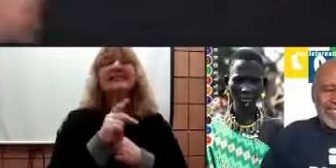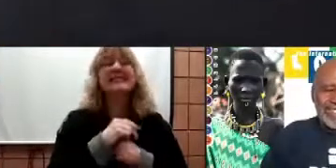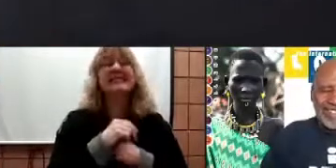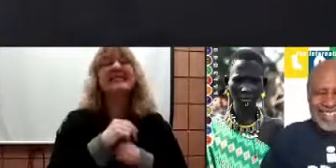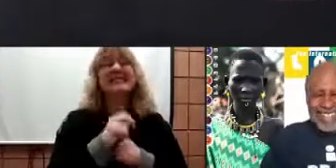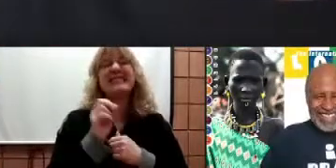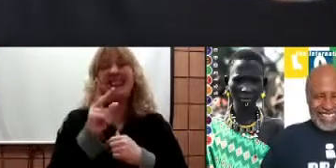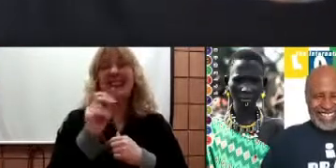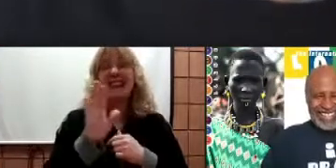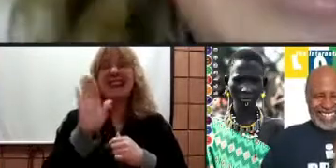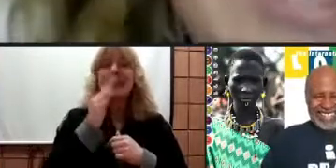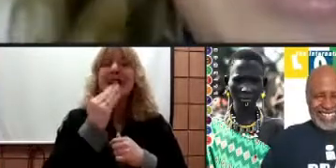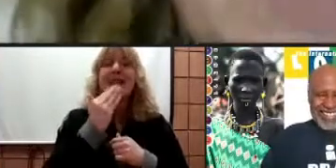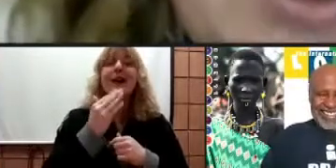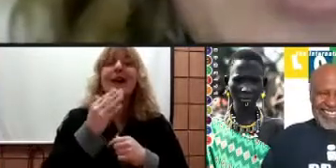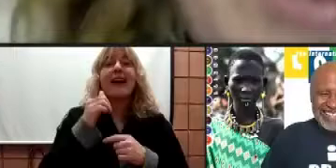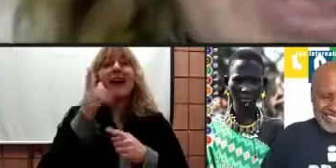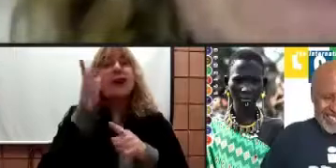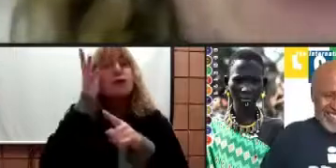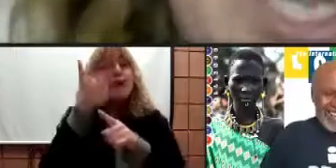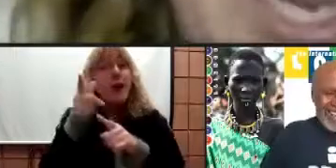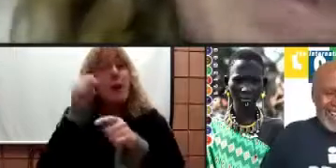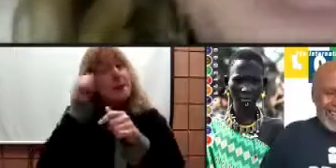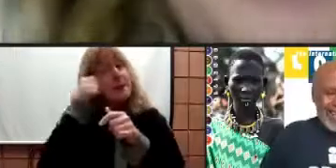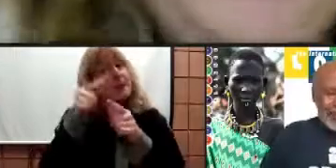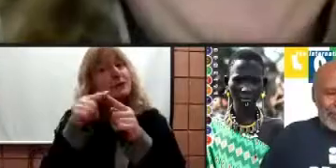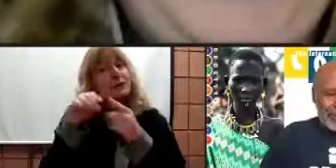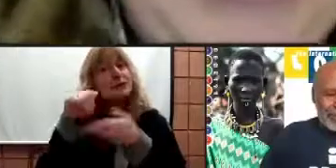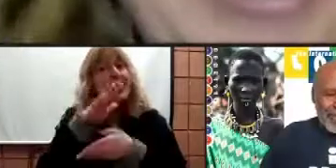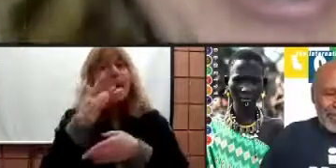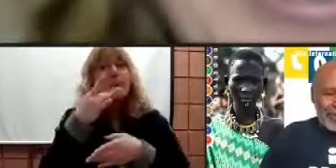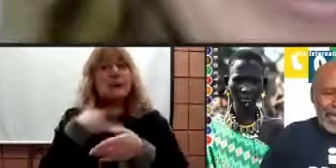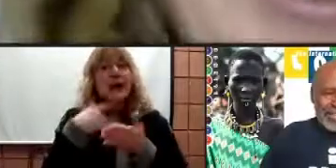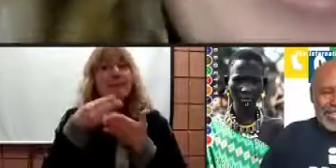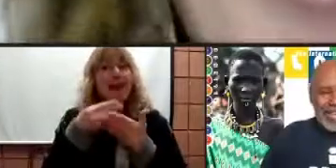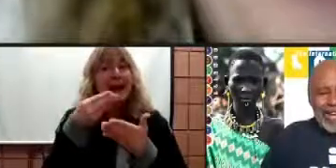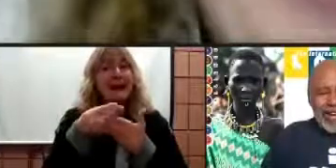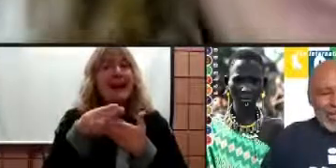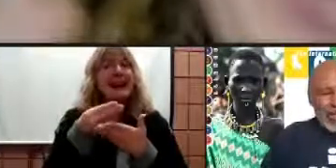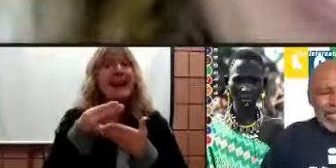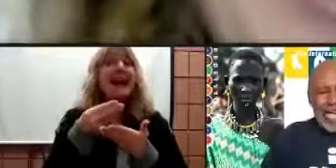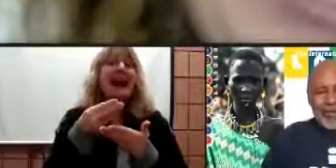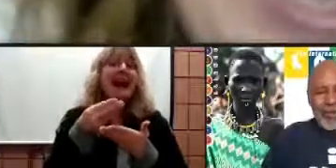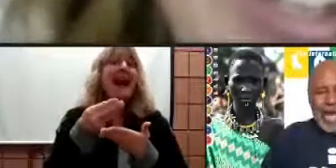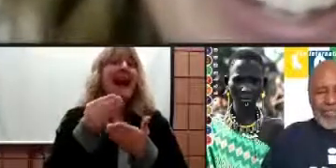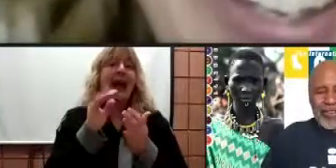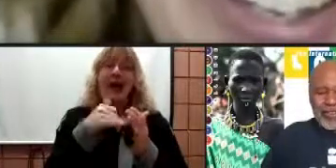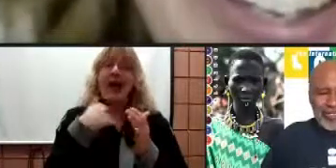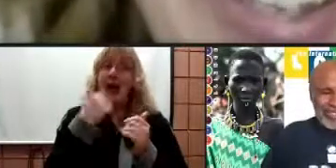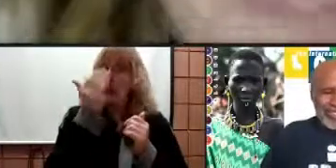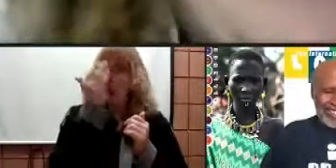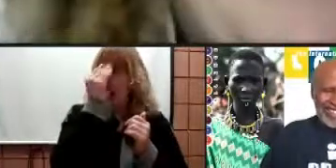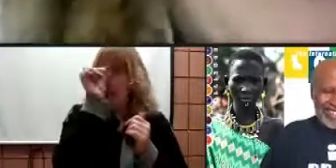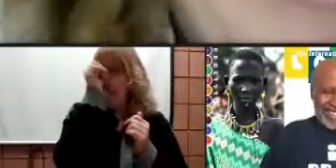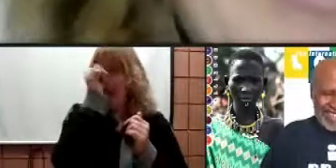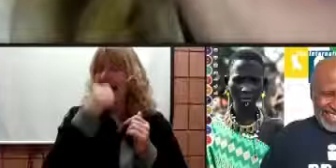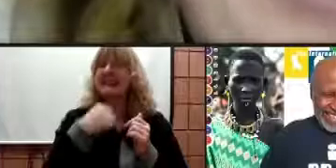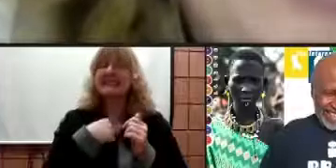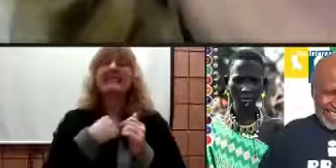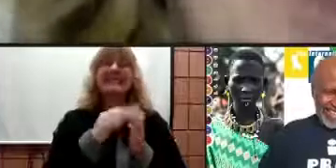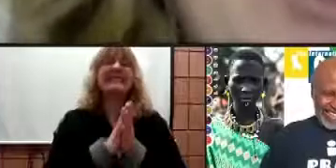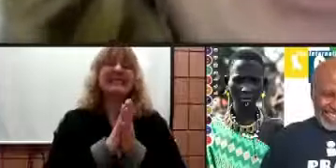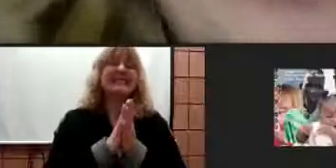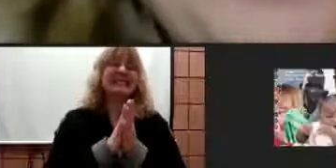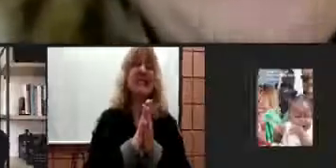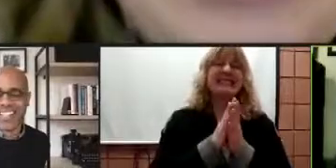right. So, Thank you. Granddad, remember to send the birthday money. Yes. That's how I knew. All I right, got a thanks. reminder.